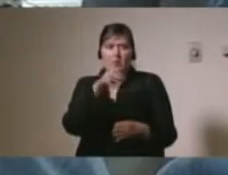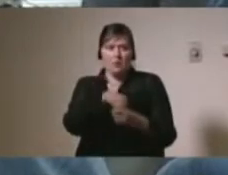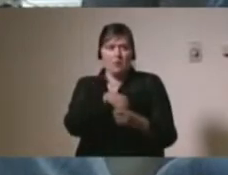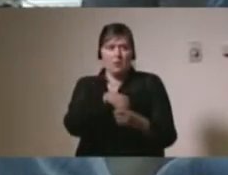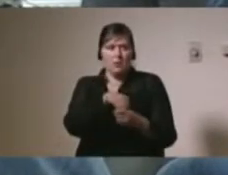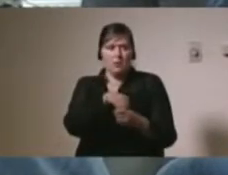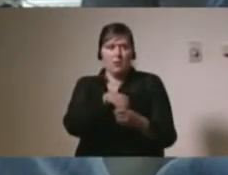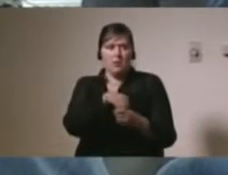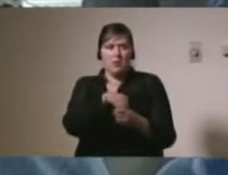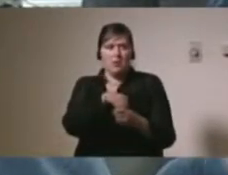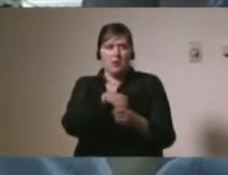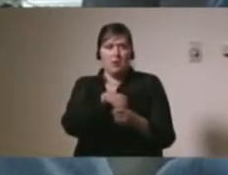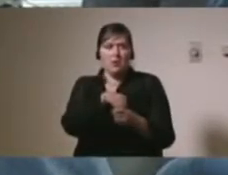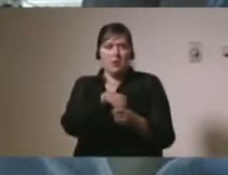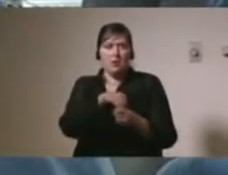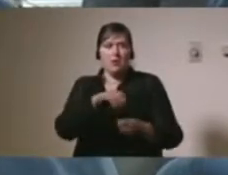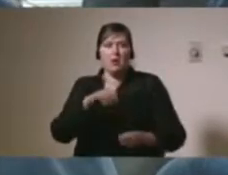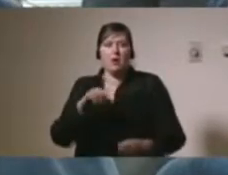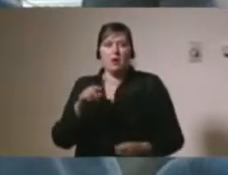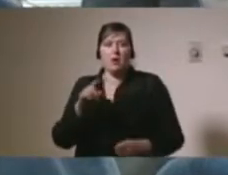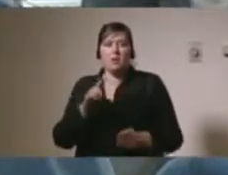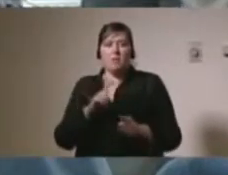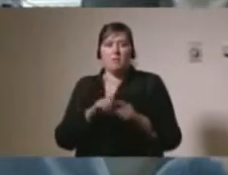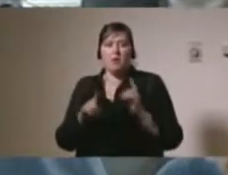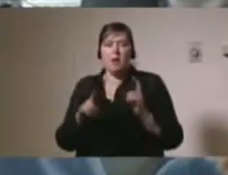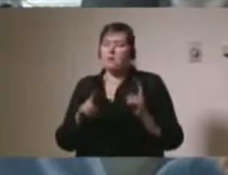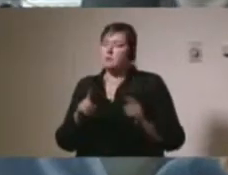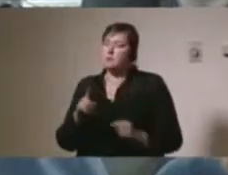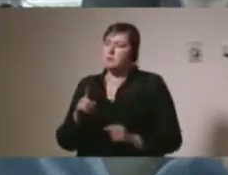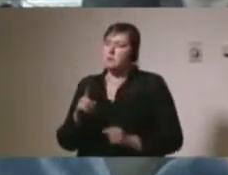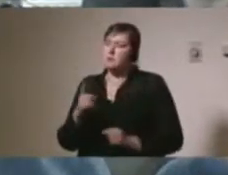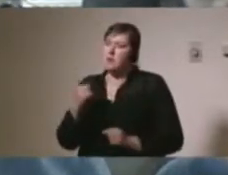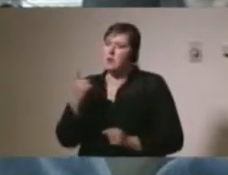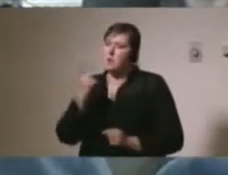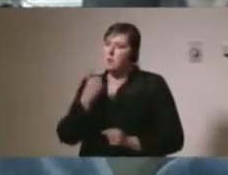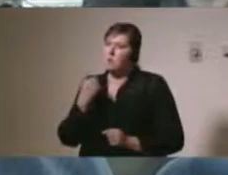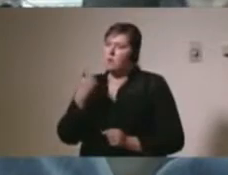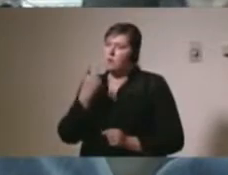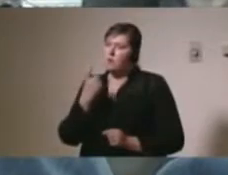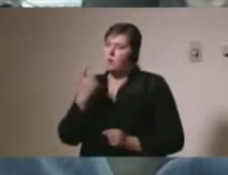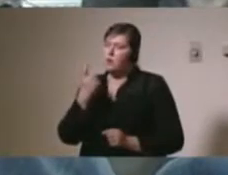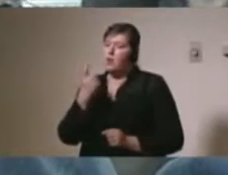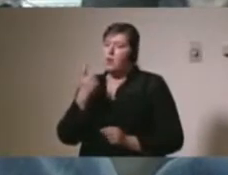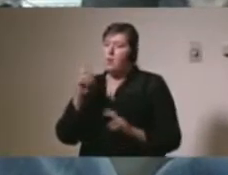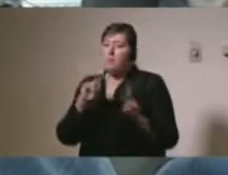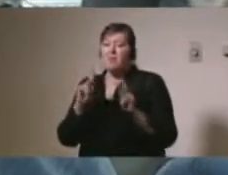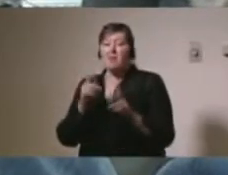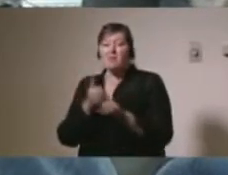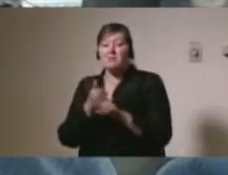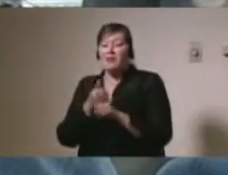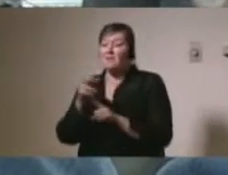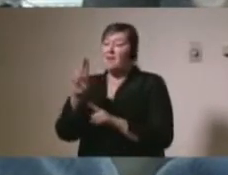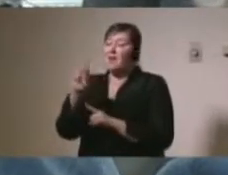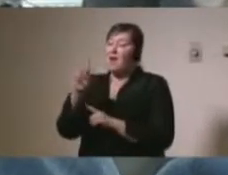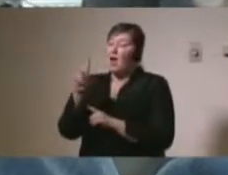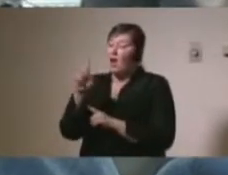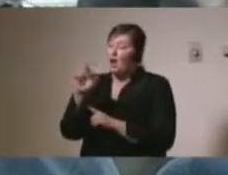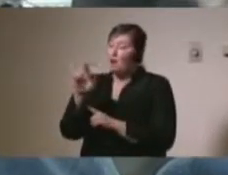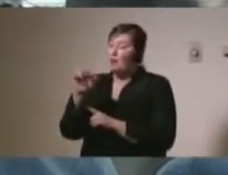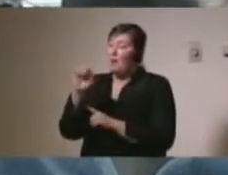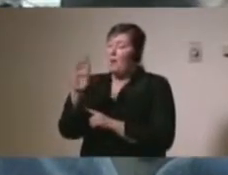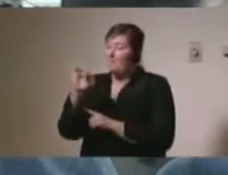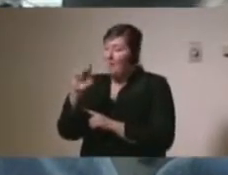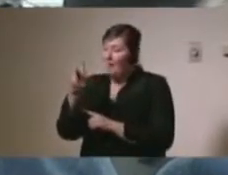that is to help those who are unbanked, the underbanked, and the